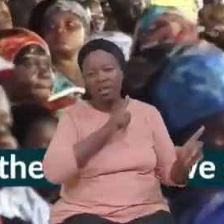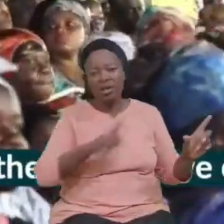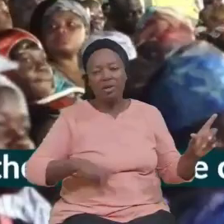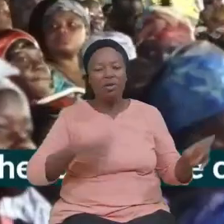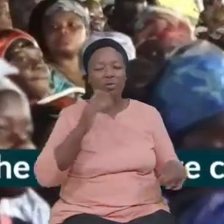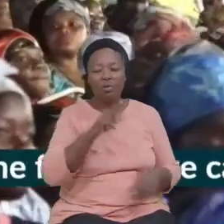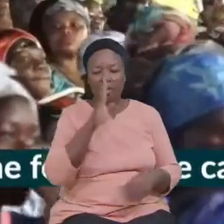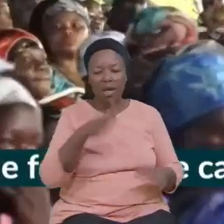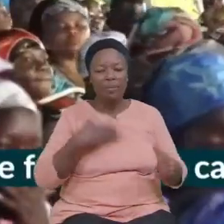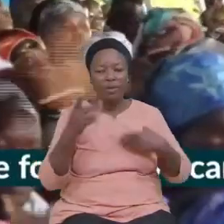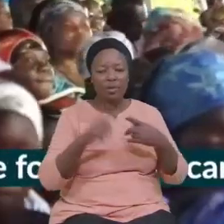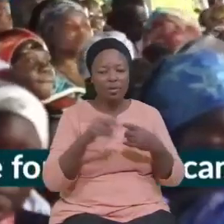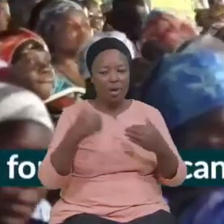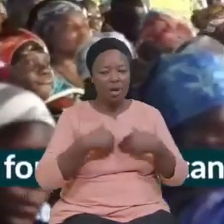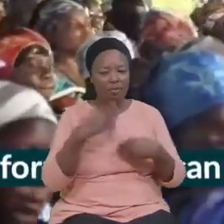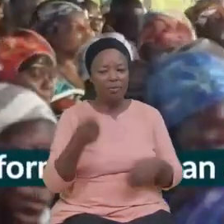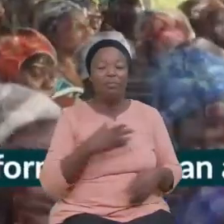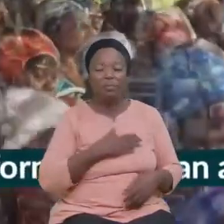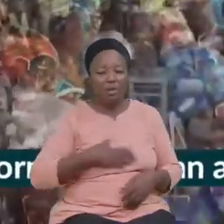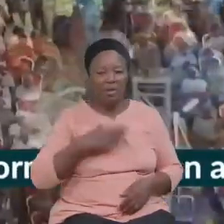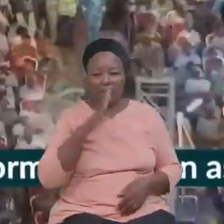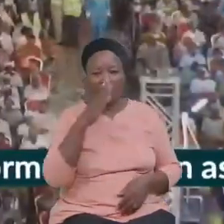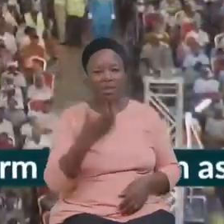banquet. Thanks.